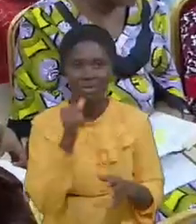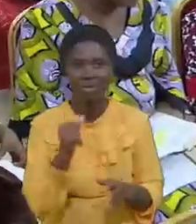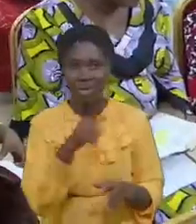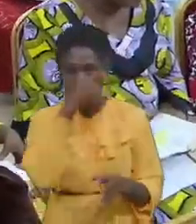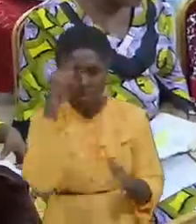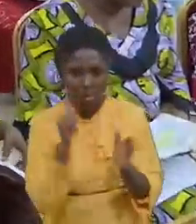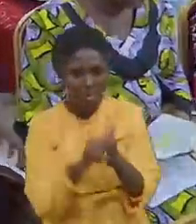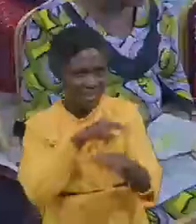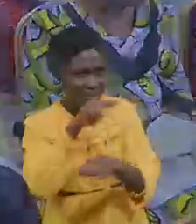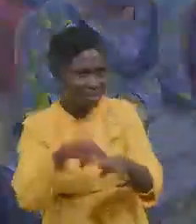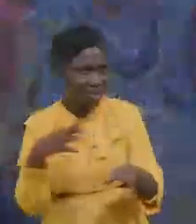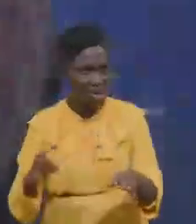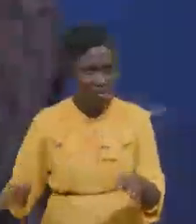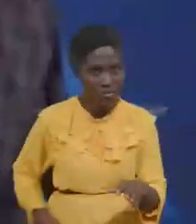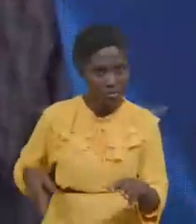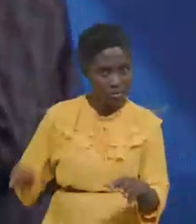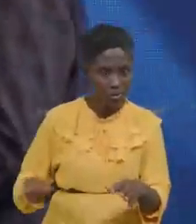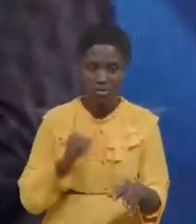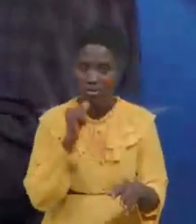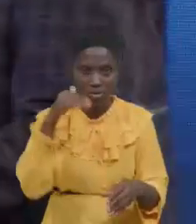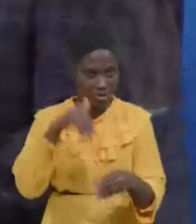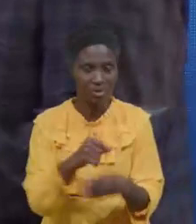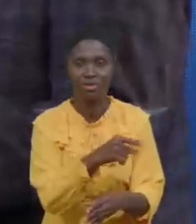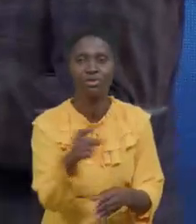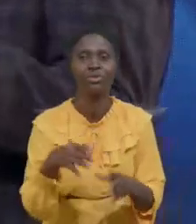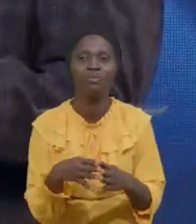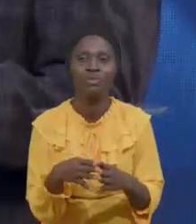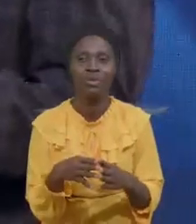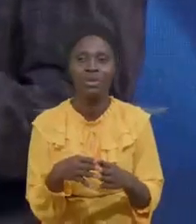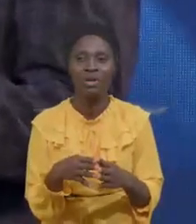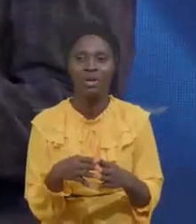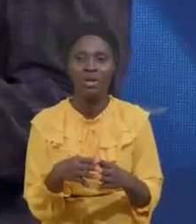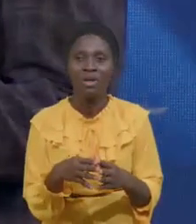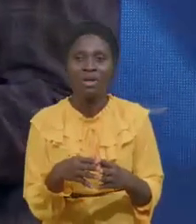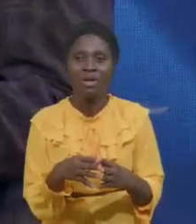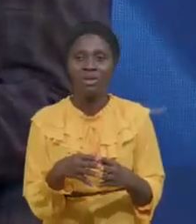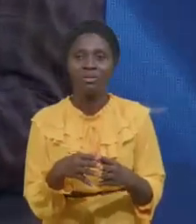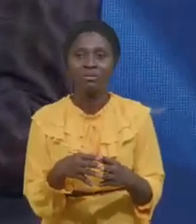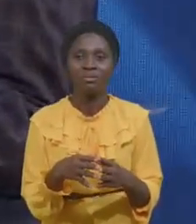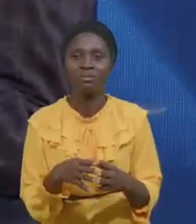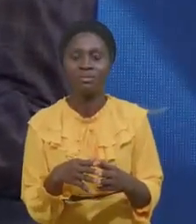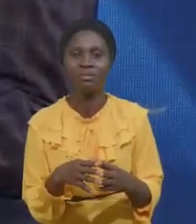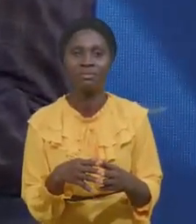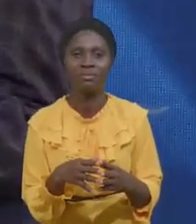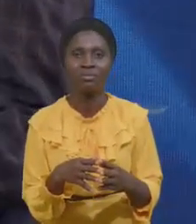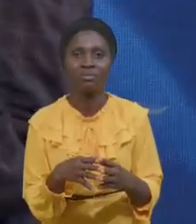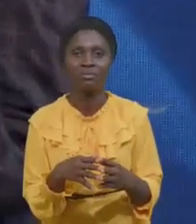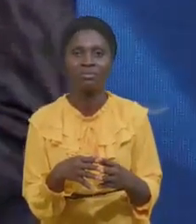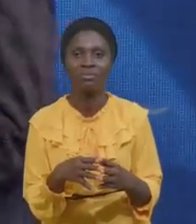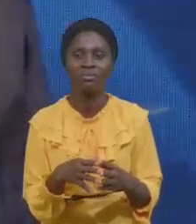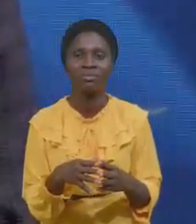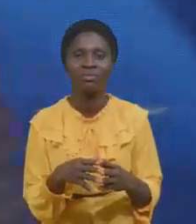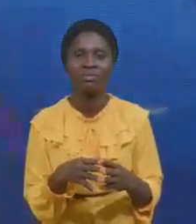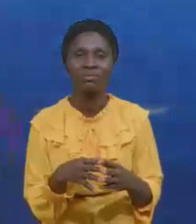not you. And when we call them nocturnal creatures,